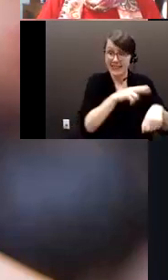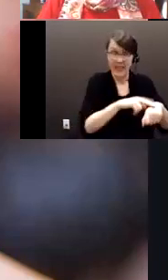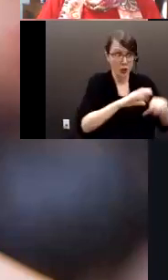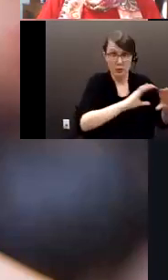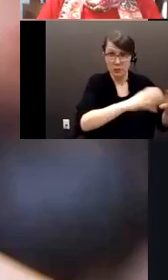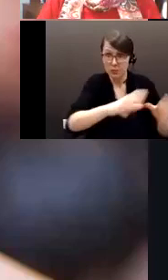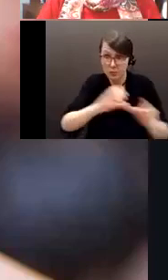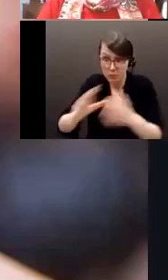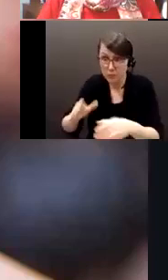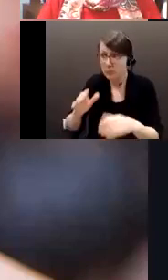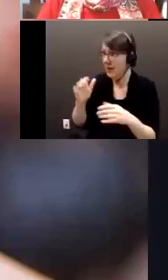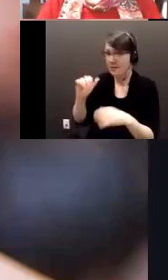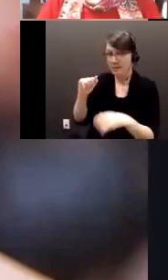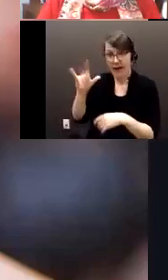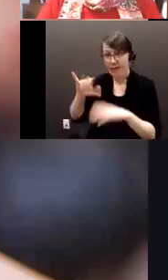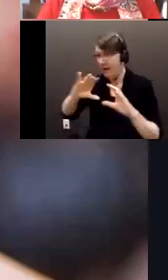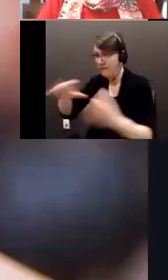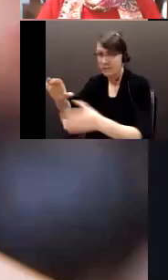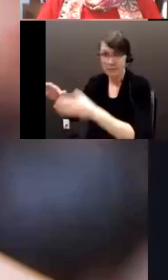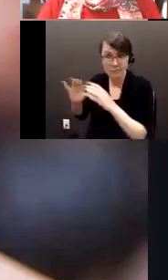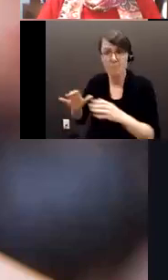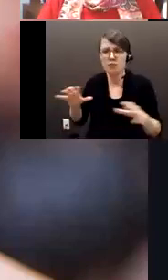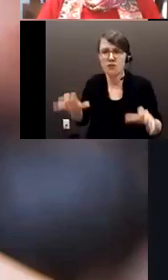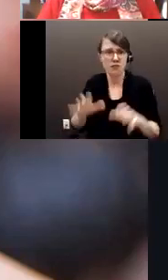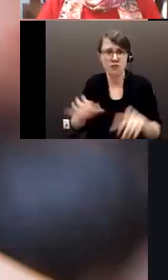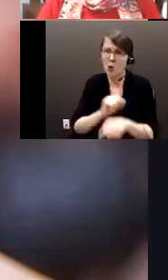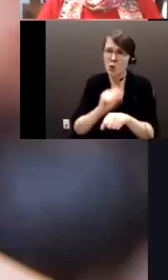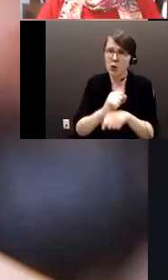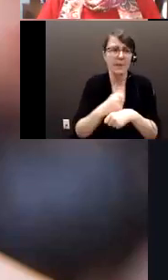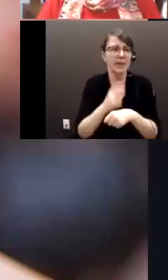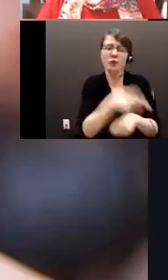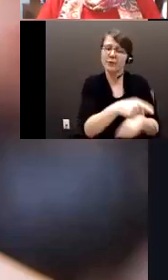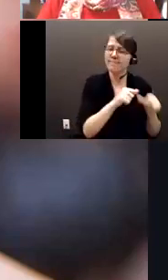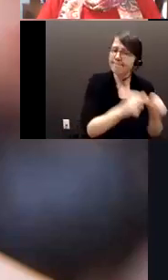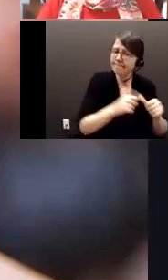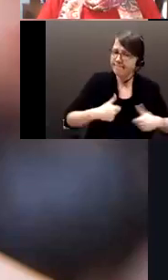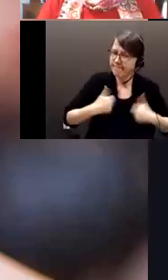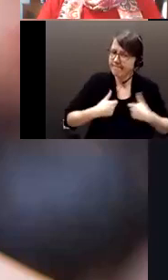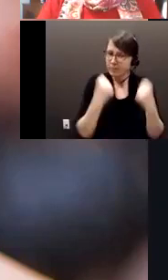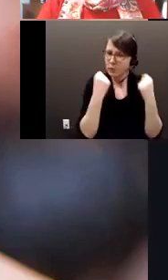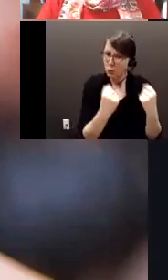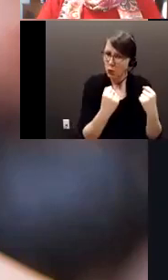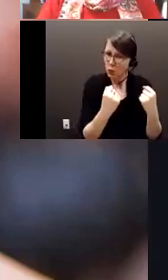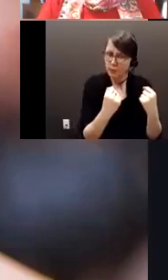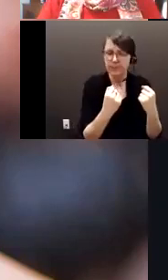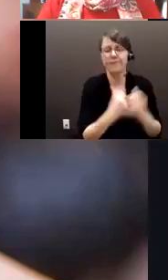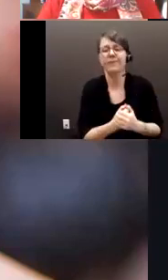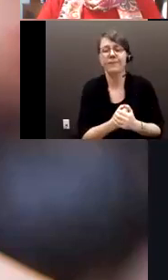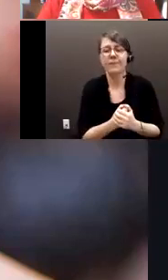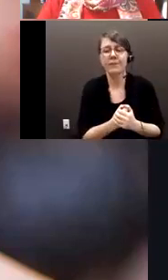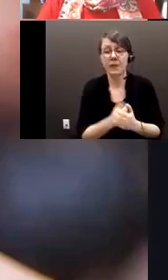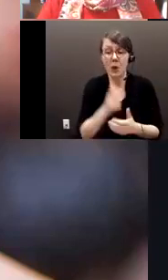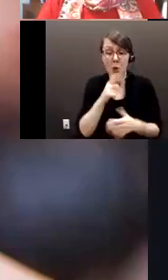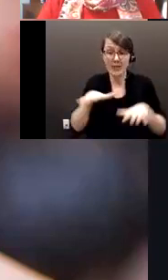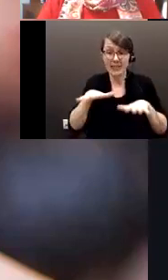continued thriving of communities and knowledge systems. Those of us who are settlers need to